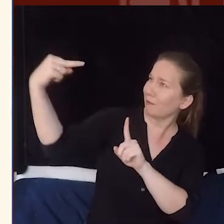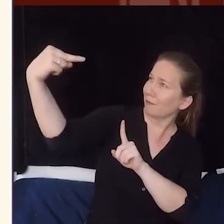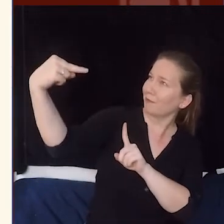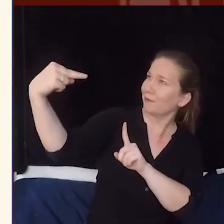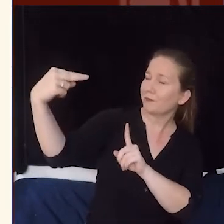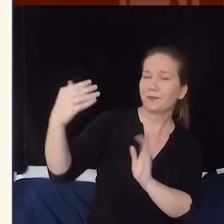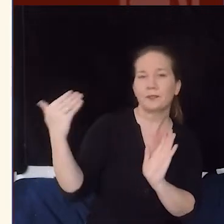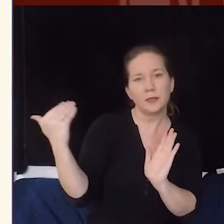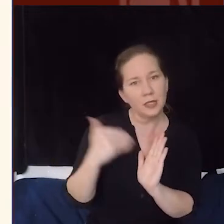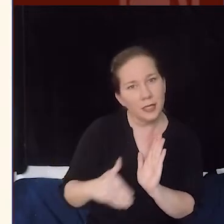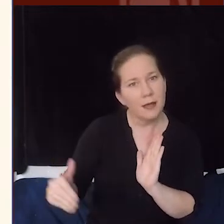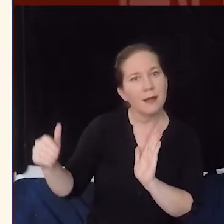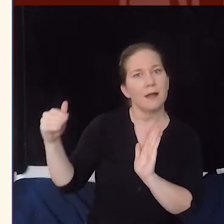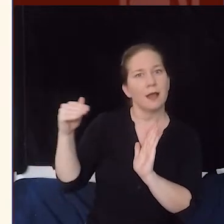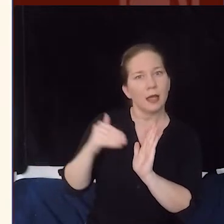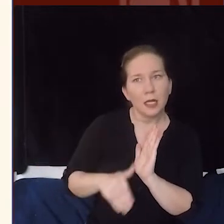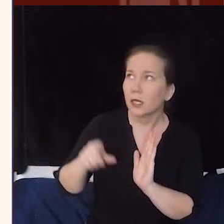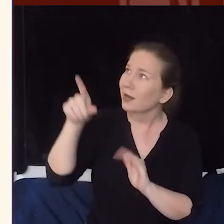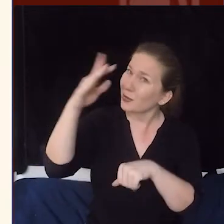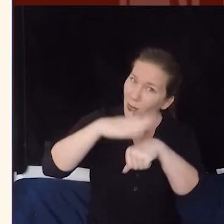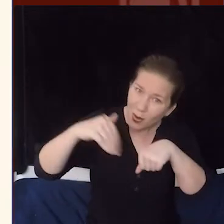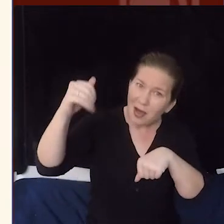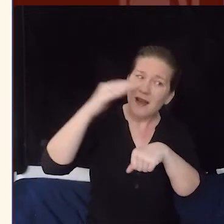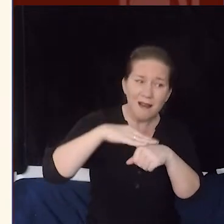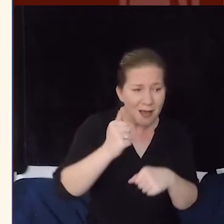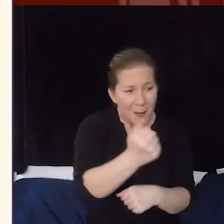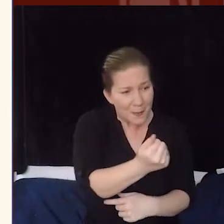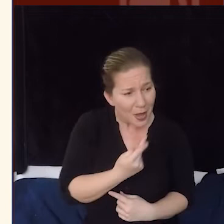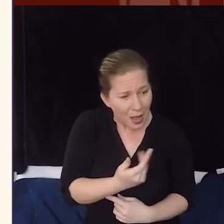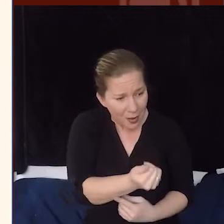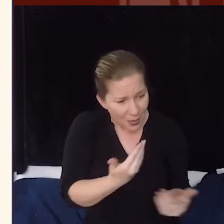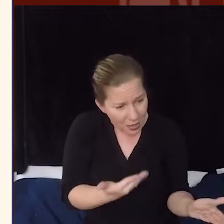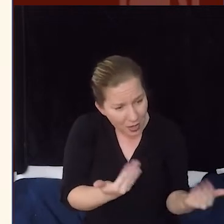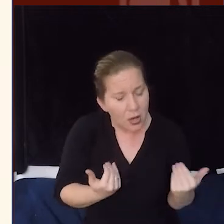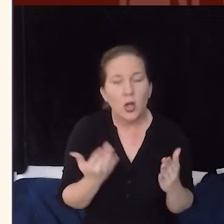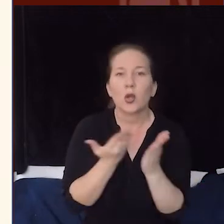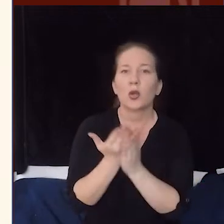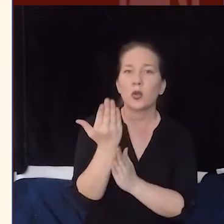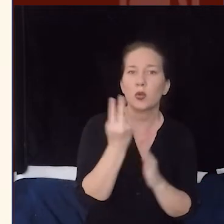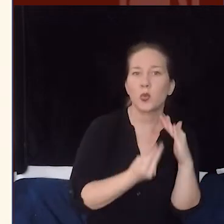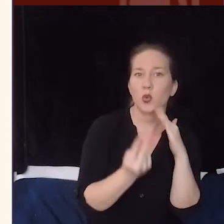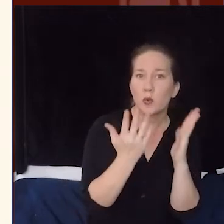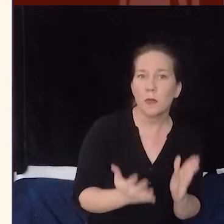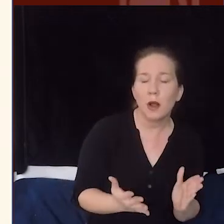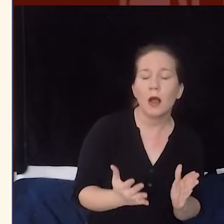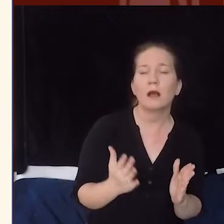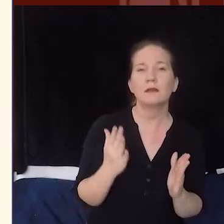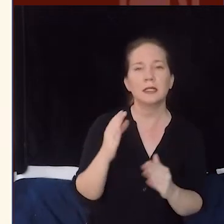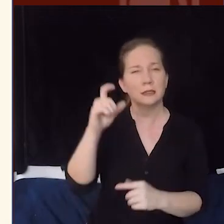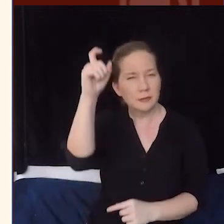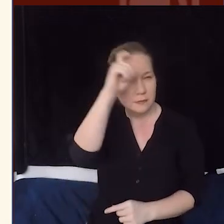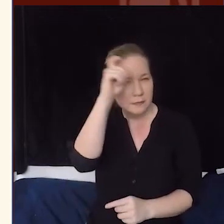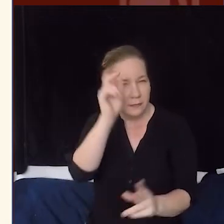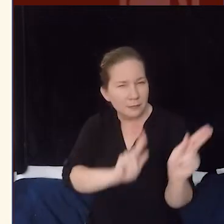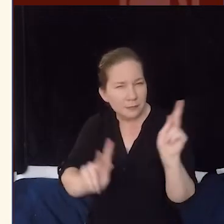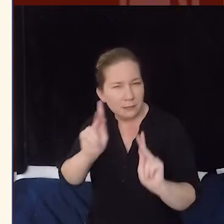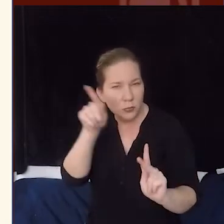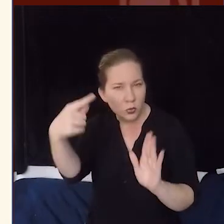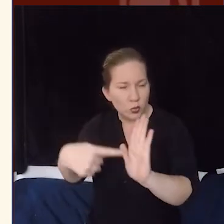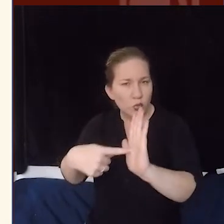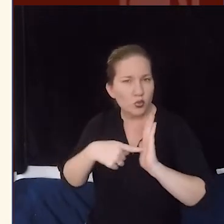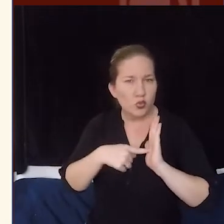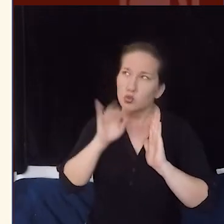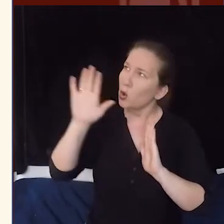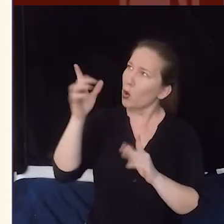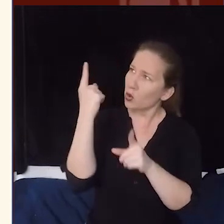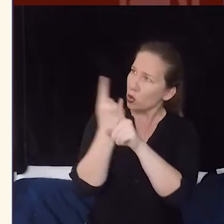Again and again, you called us to return. Through prophets and sages, you revealed your righteous law. And in the fullness